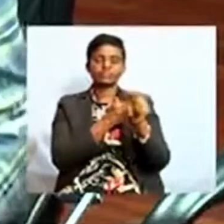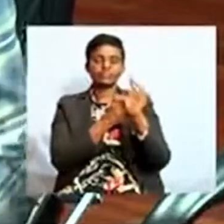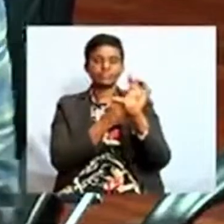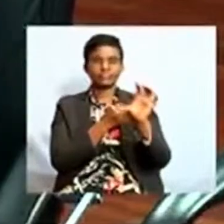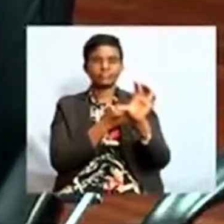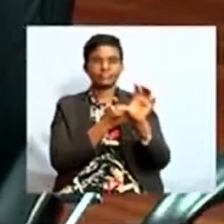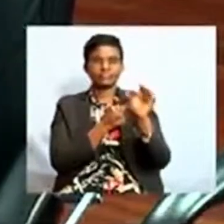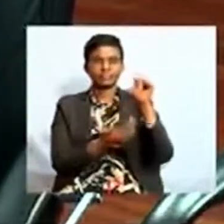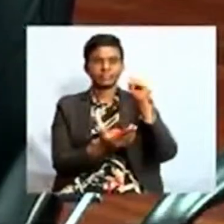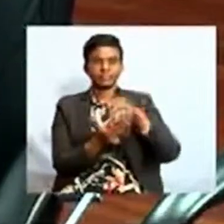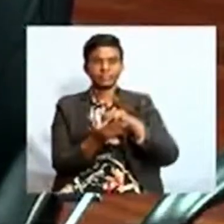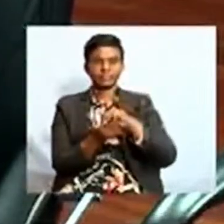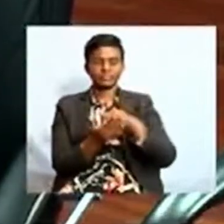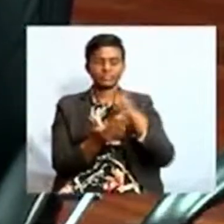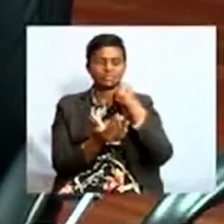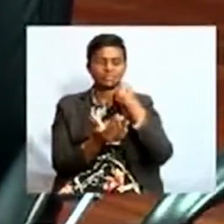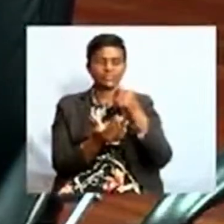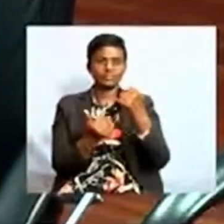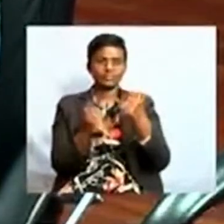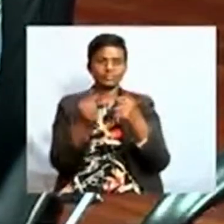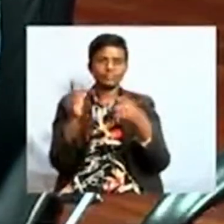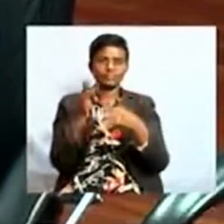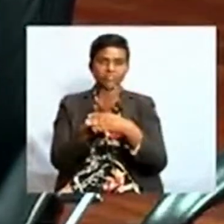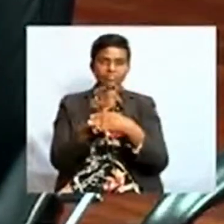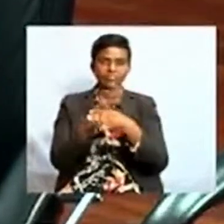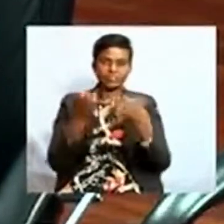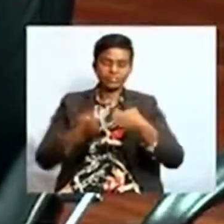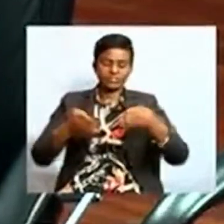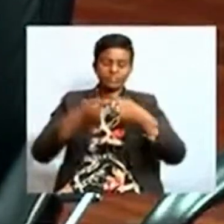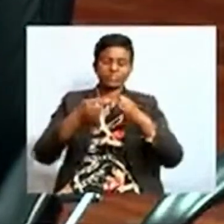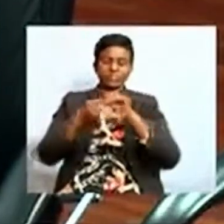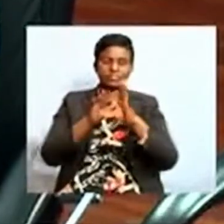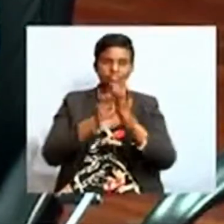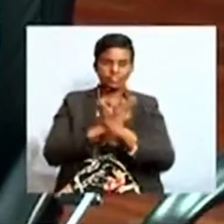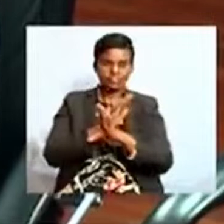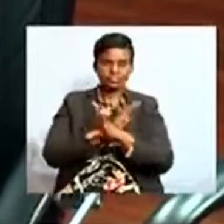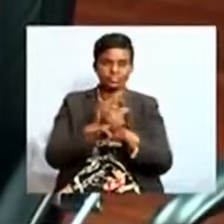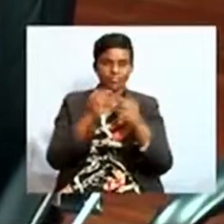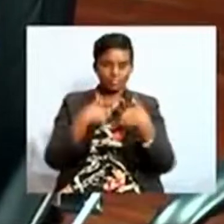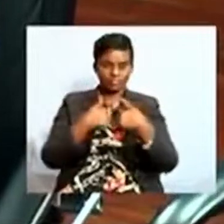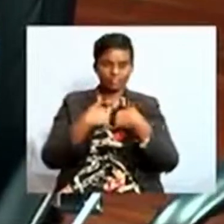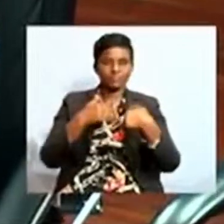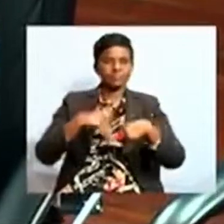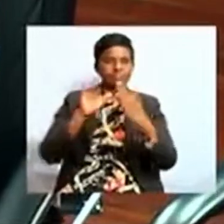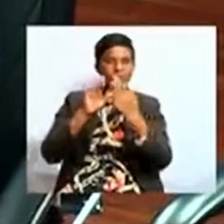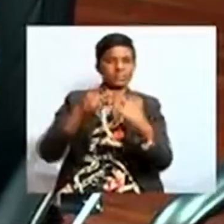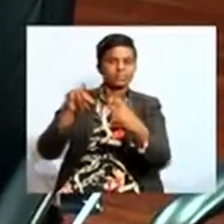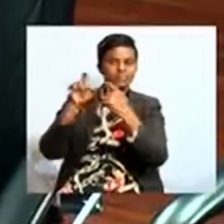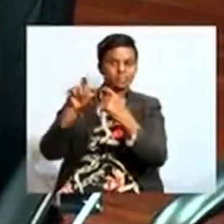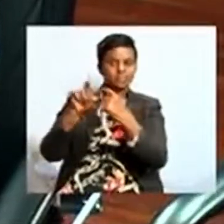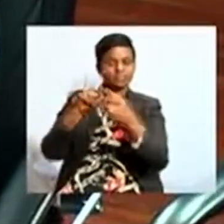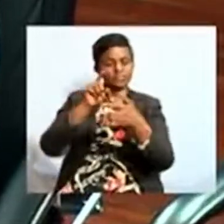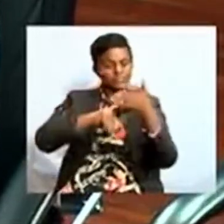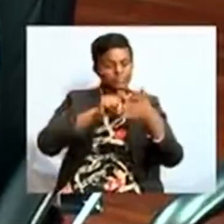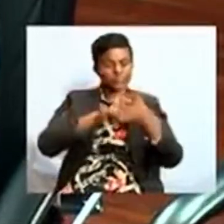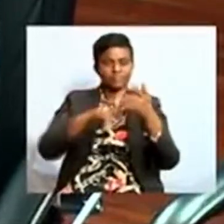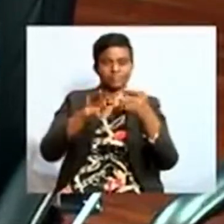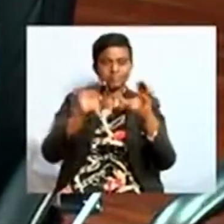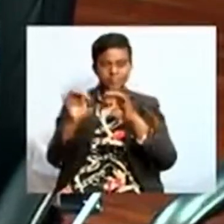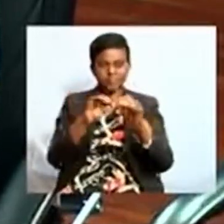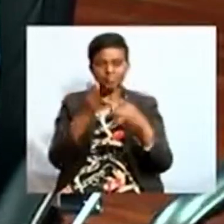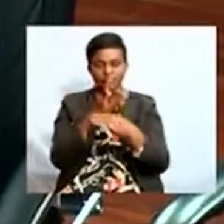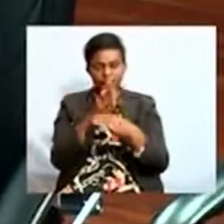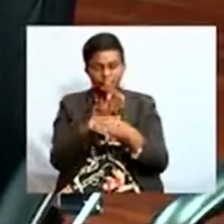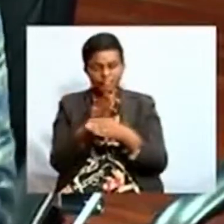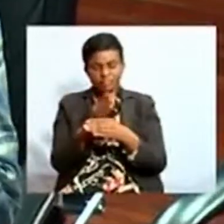And then they are saying the business environment in Zambia faces several challenges, including high cost of doing business, limited access to